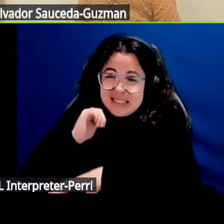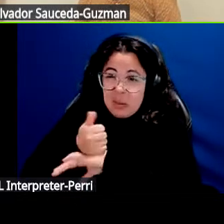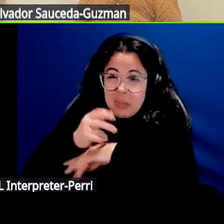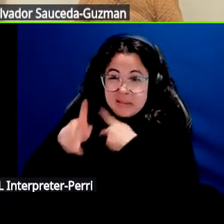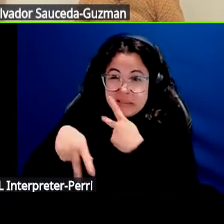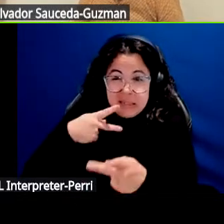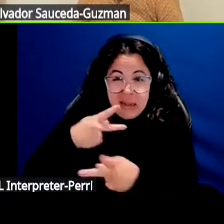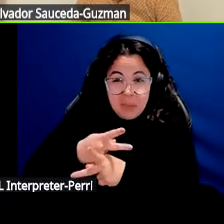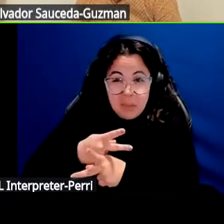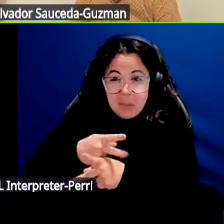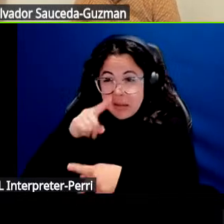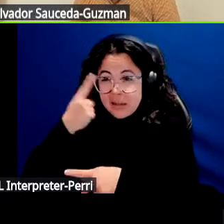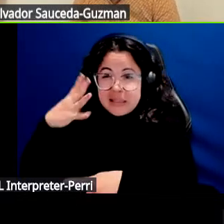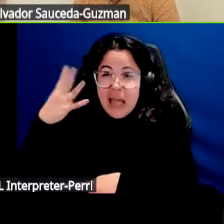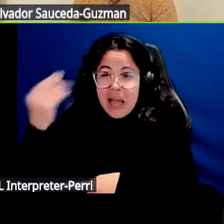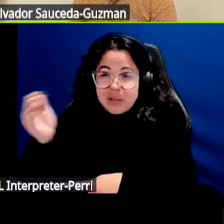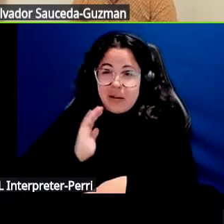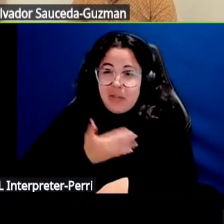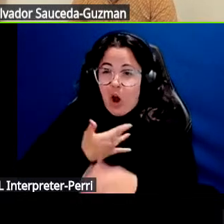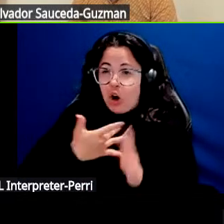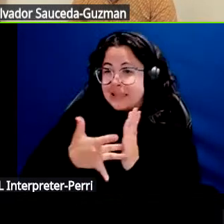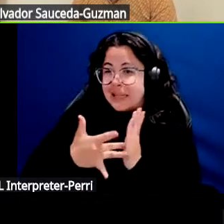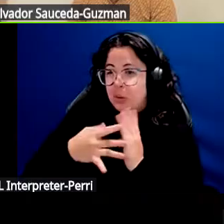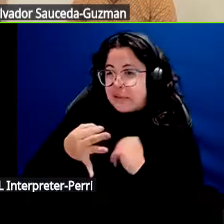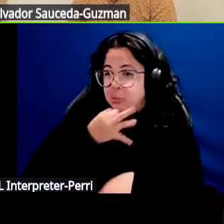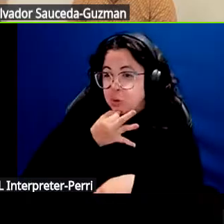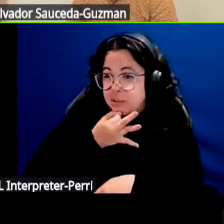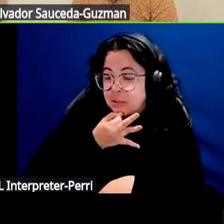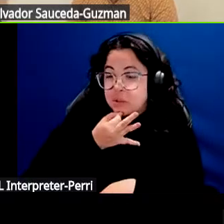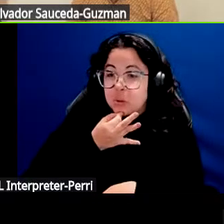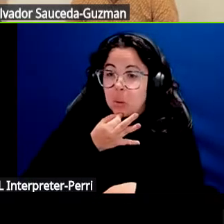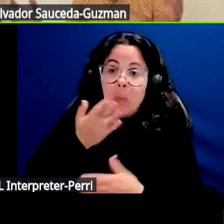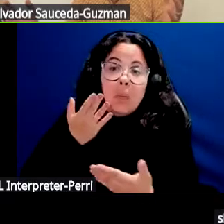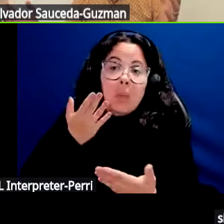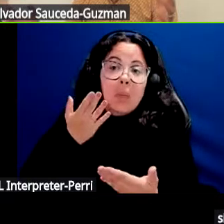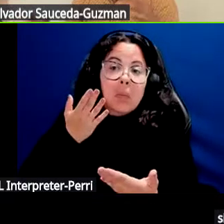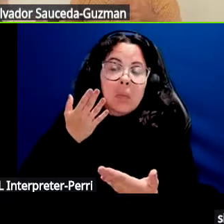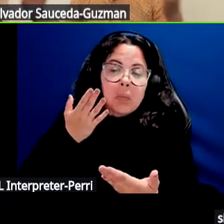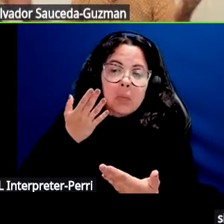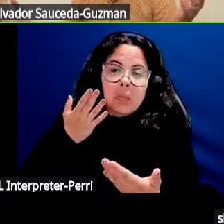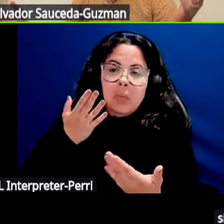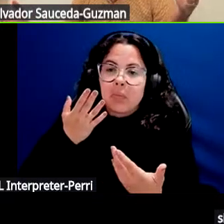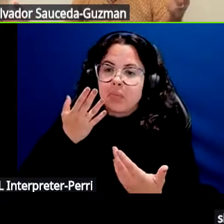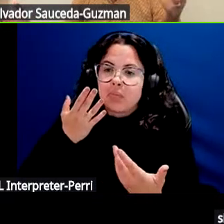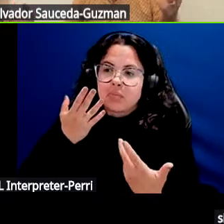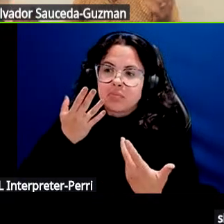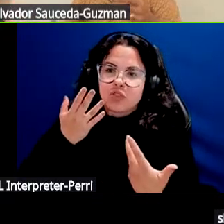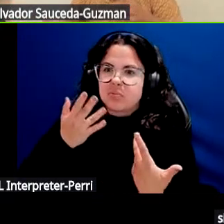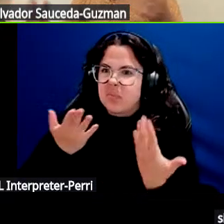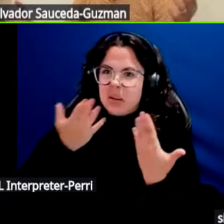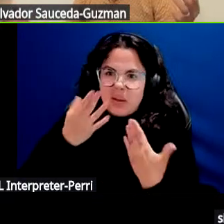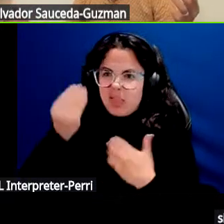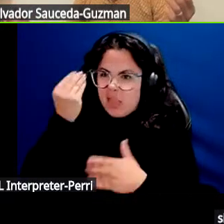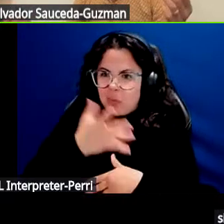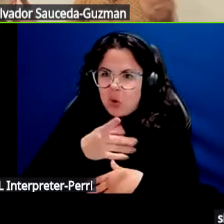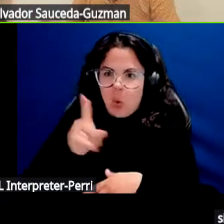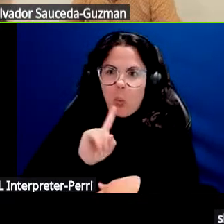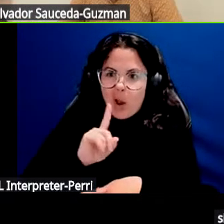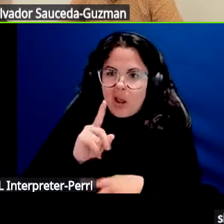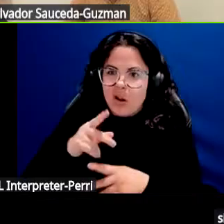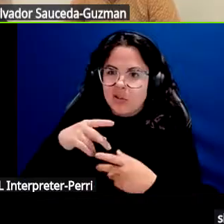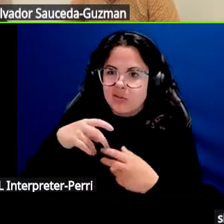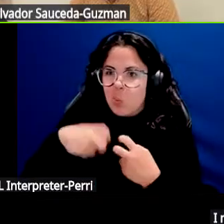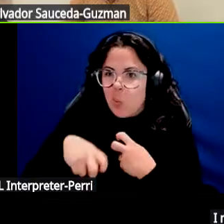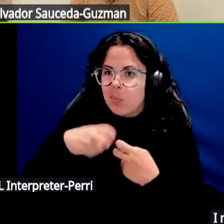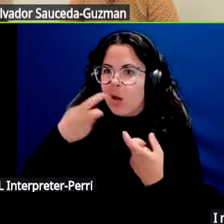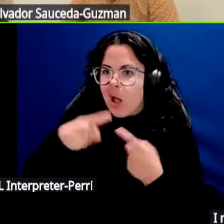seems like a bit outside of our technical expertise. And so we could, I think what fits within our expertise is where the problems are most substantial, and that directly connects